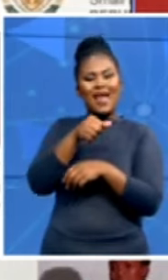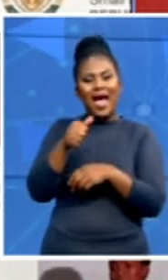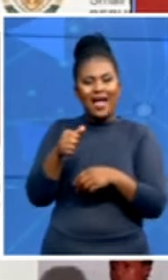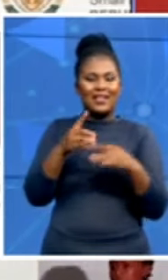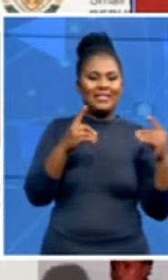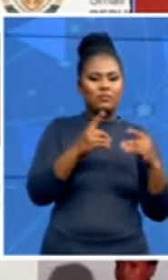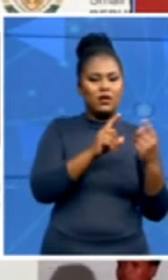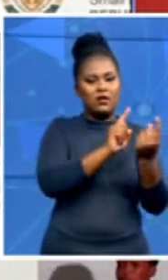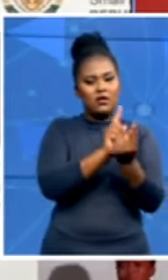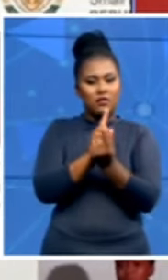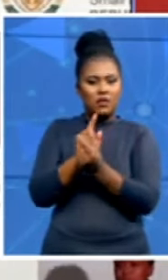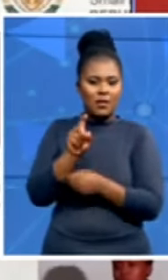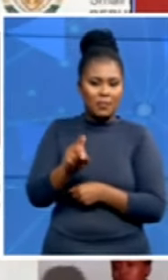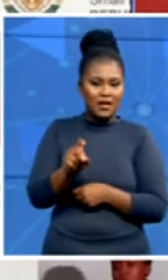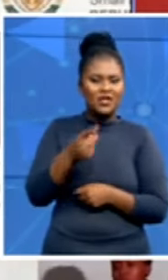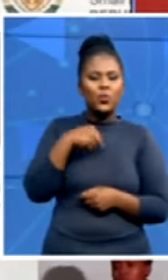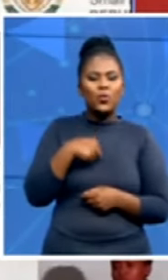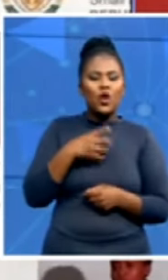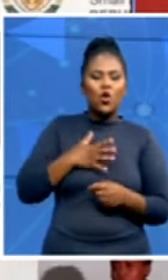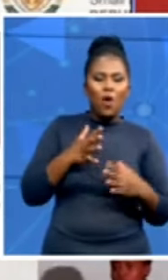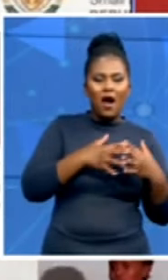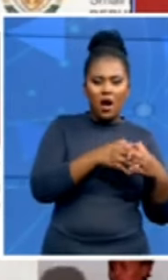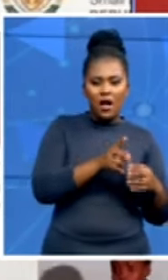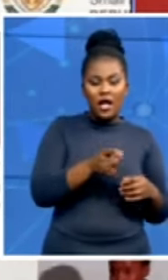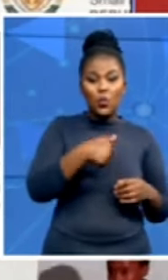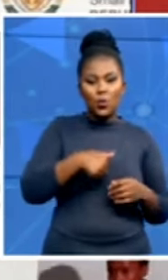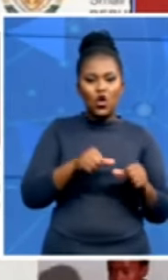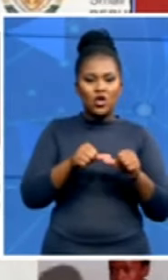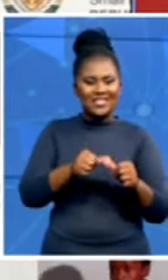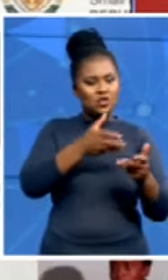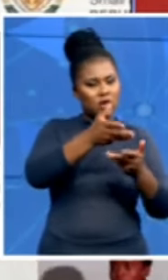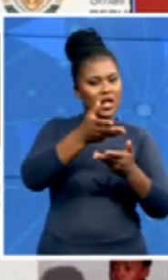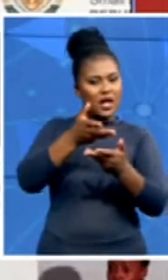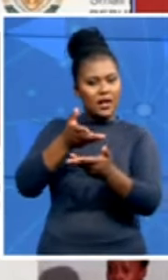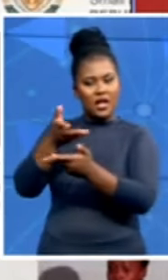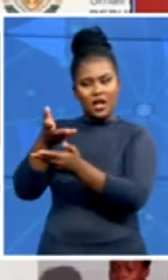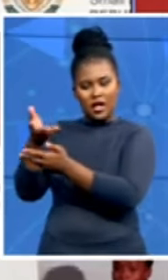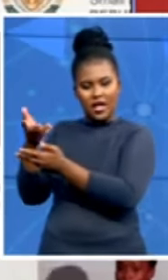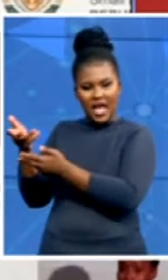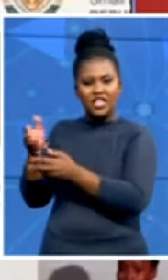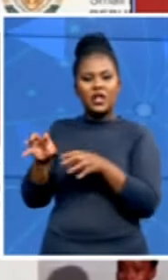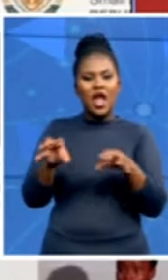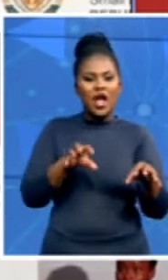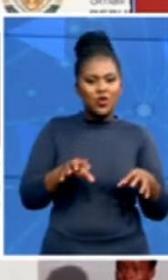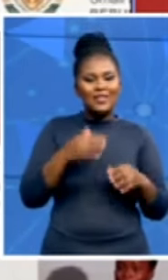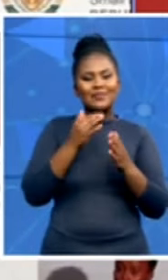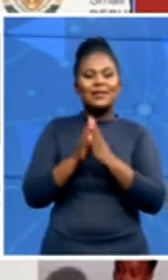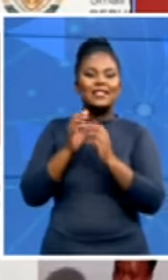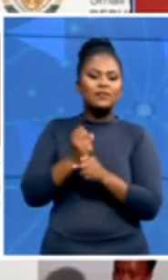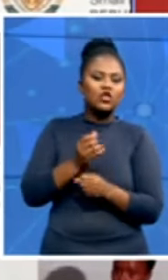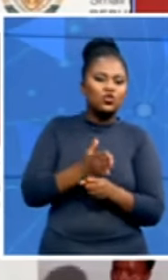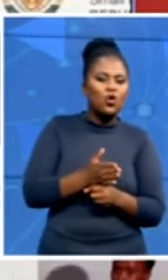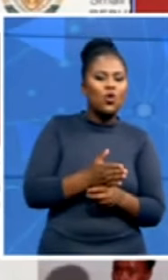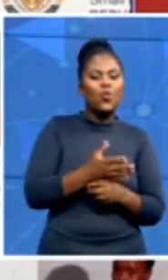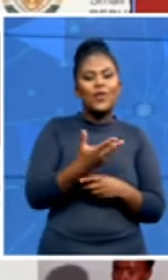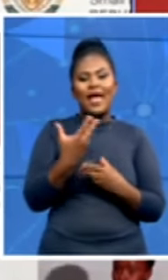now. So we continue to engage to say in these areas, please let's make sure that there's a review and it should take